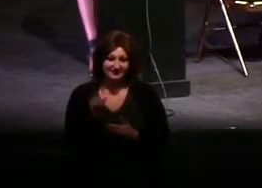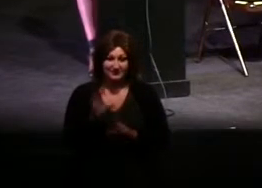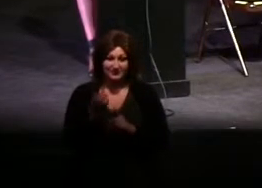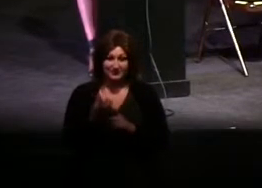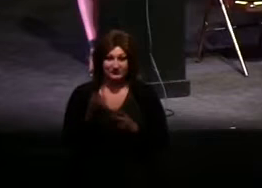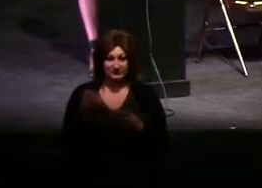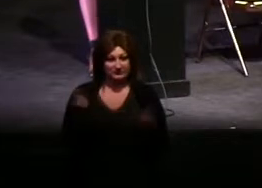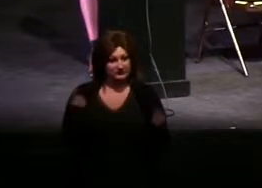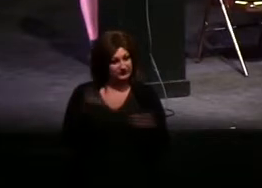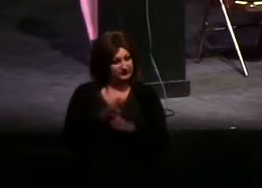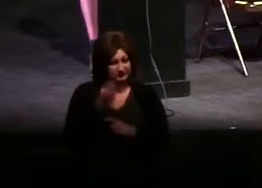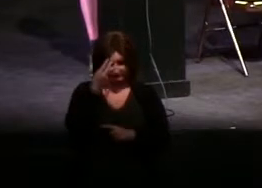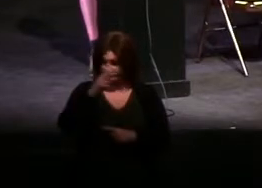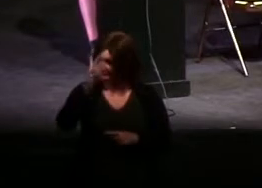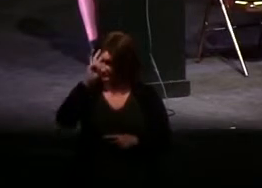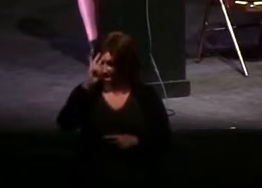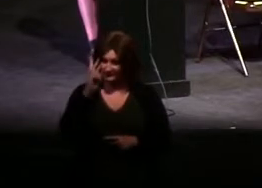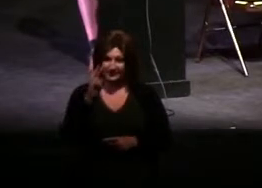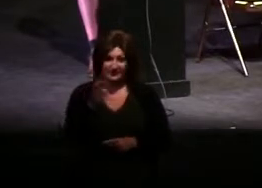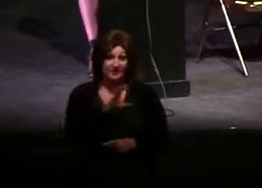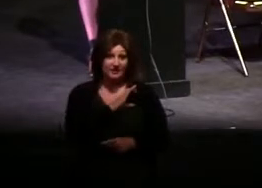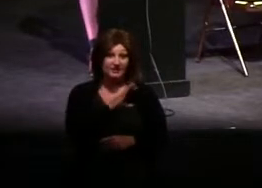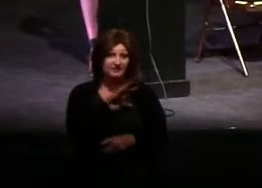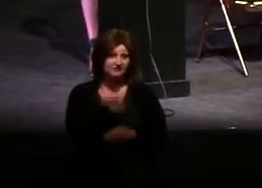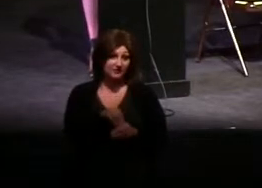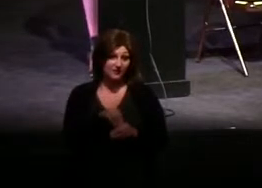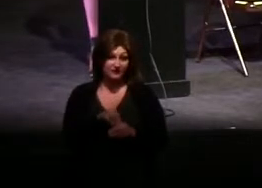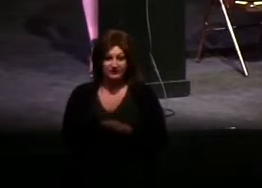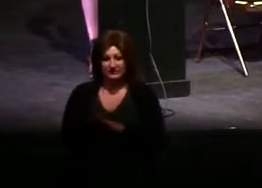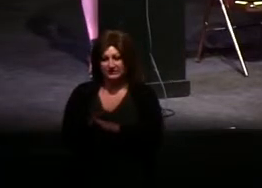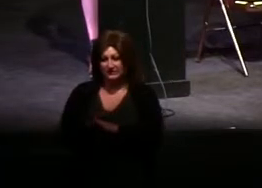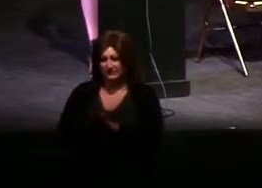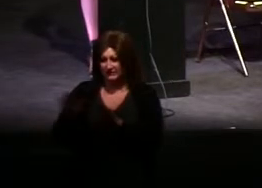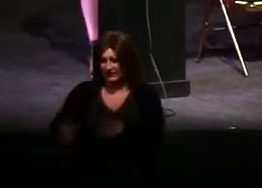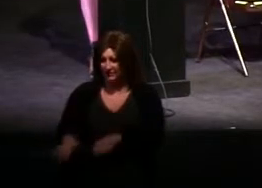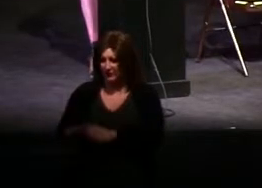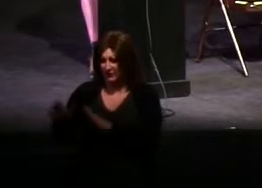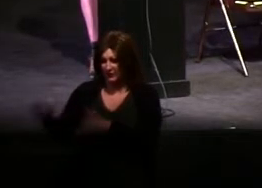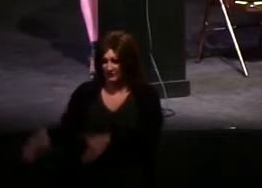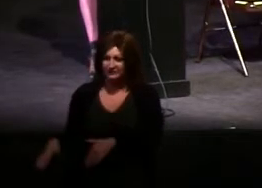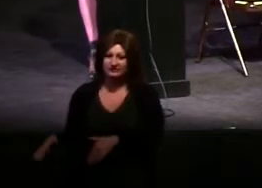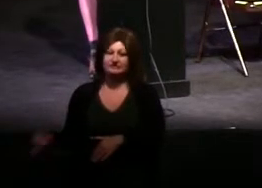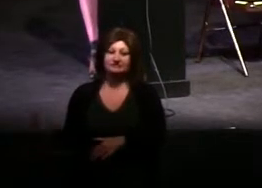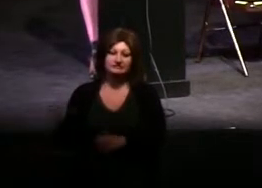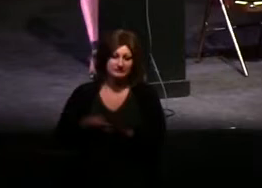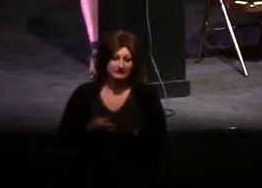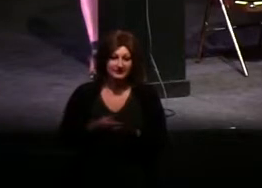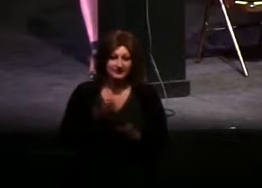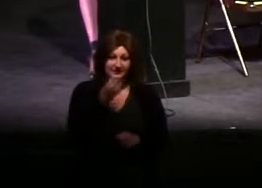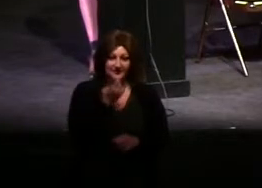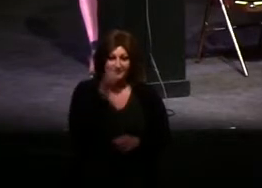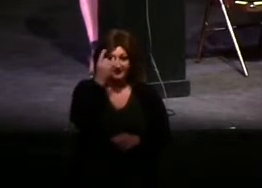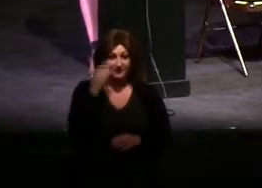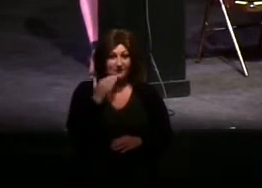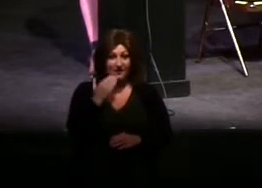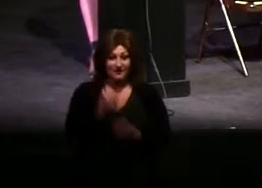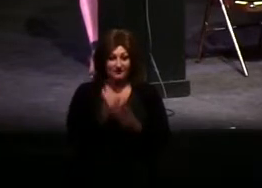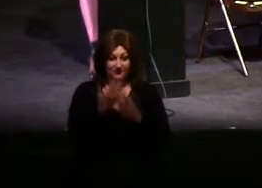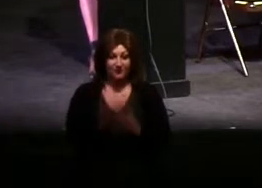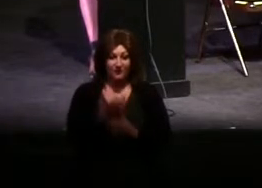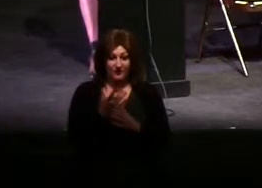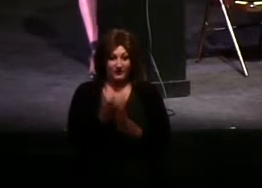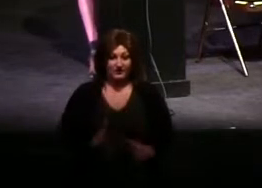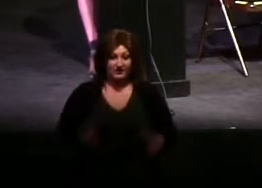cultural misunderstandings. The police got involved, the neighbors. There was a goat head boiling in a pot in the